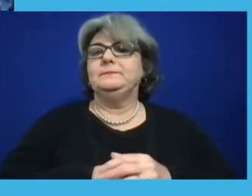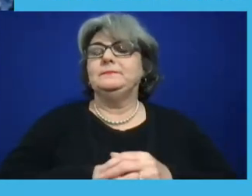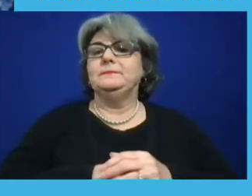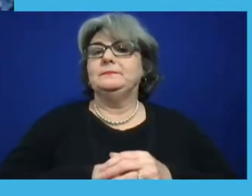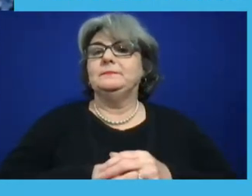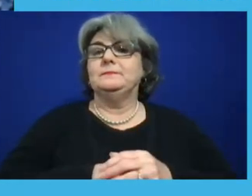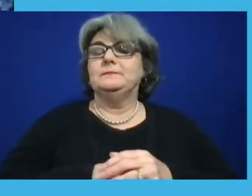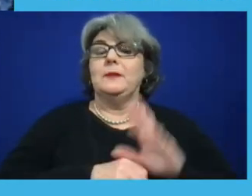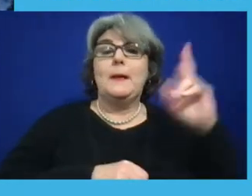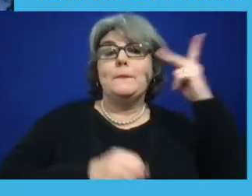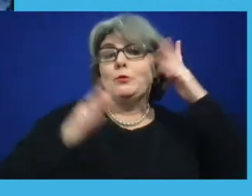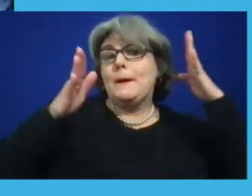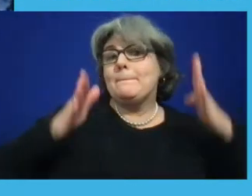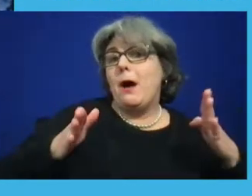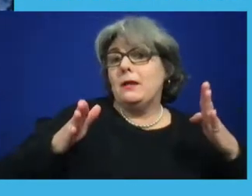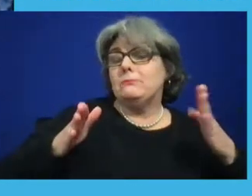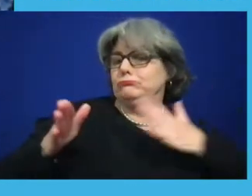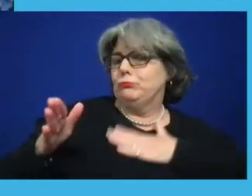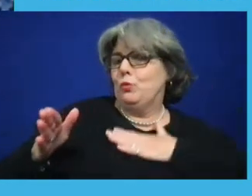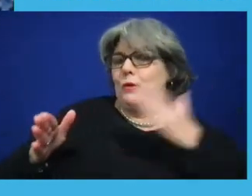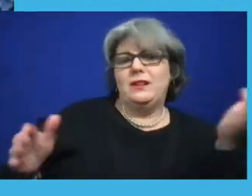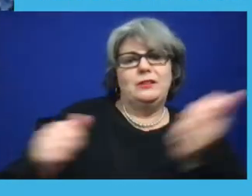That's the choice in this election.